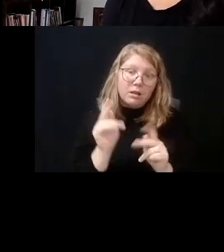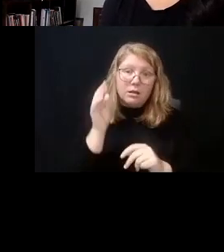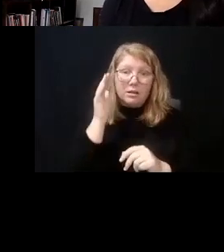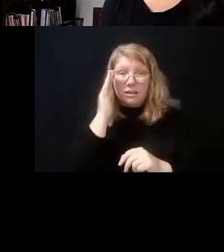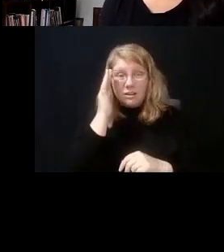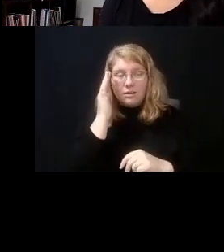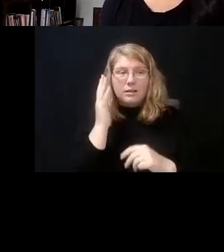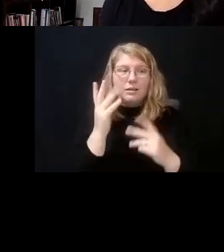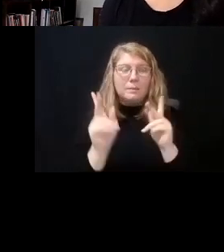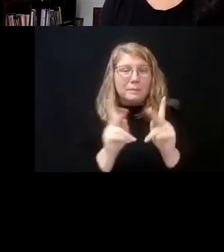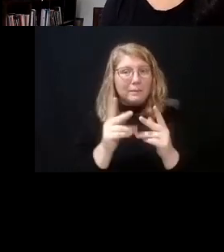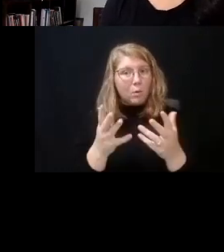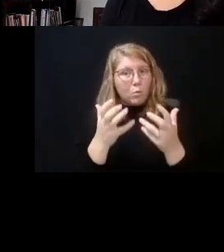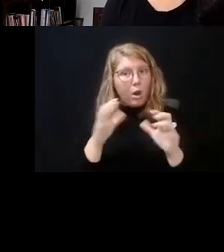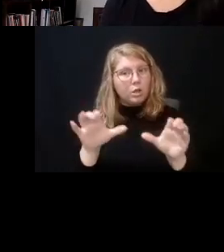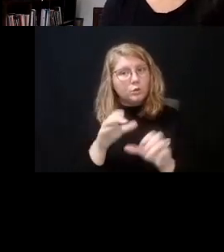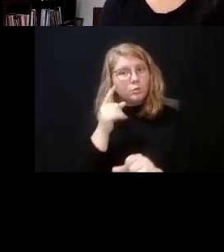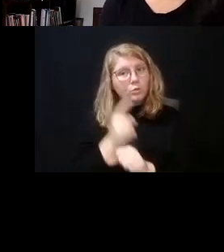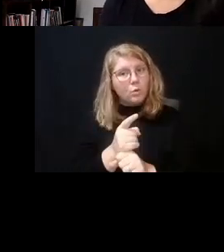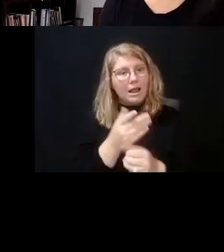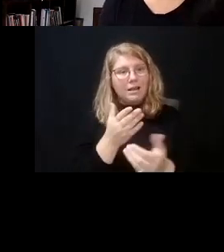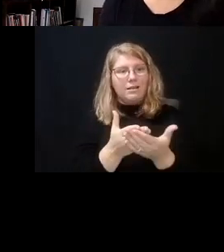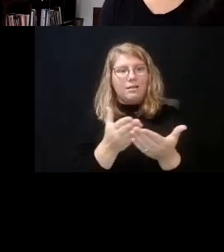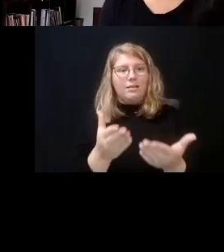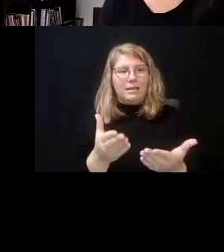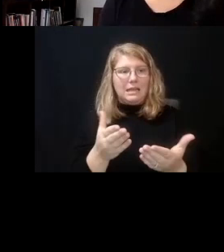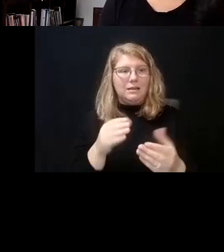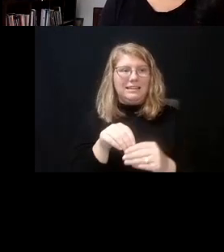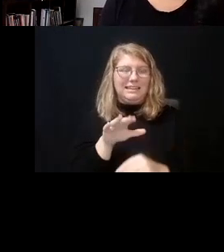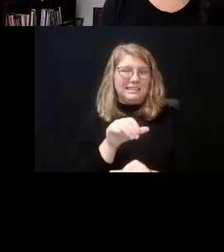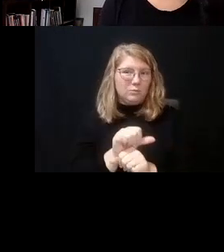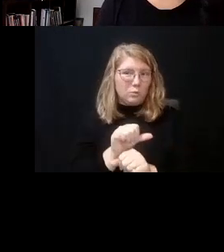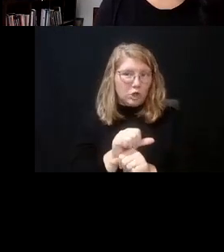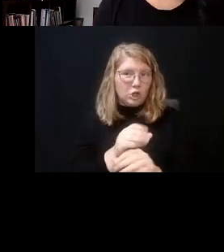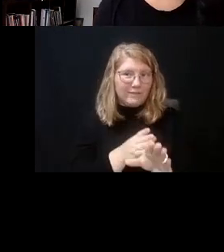people want to do the right thing who are in this line of work oftentimes.